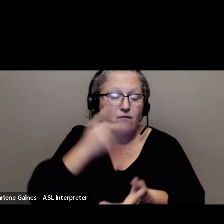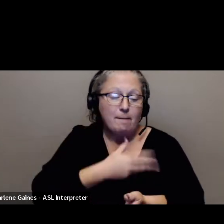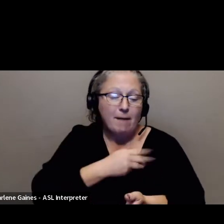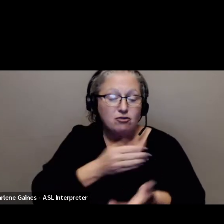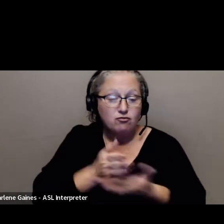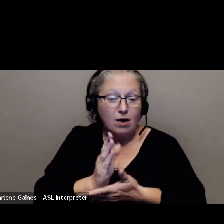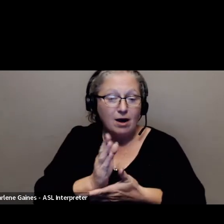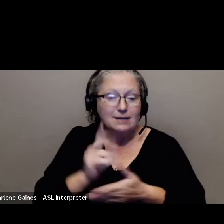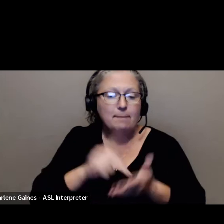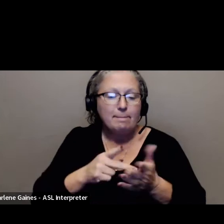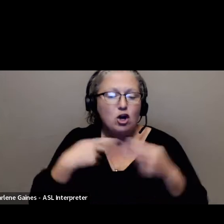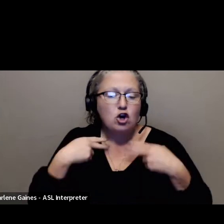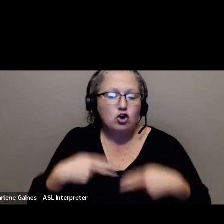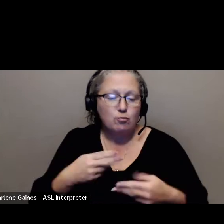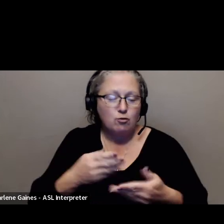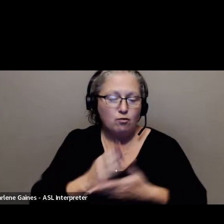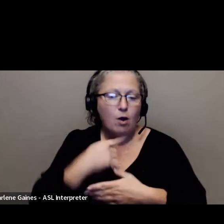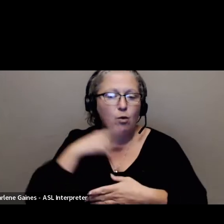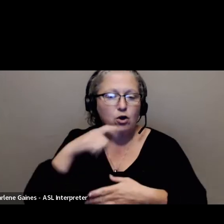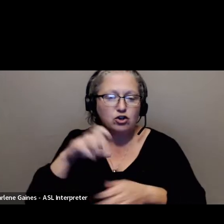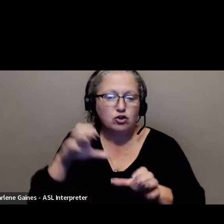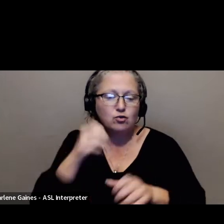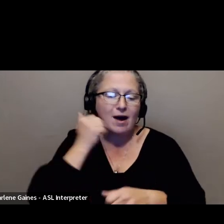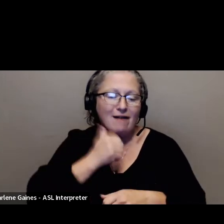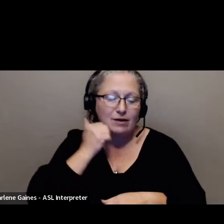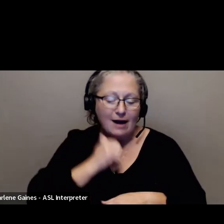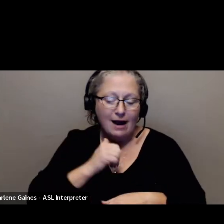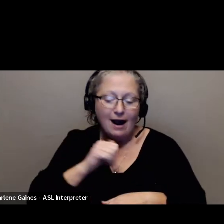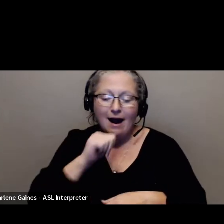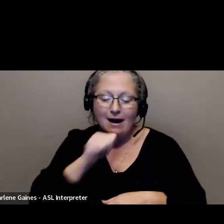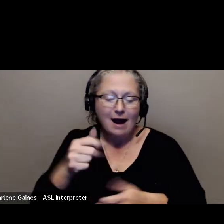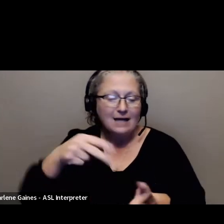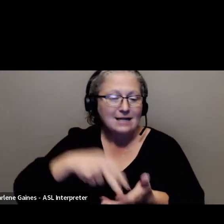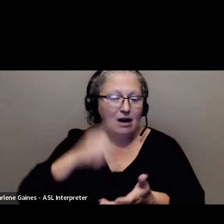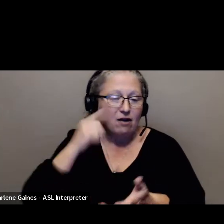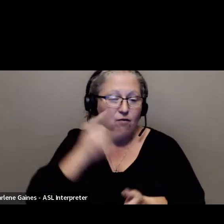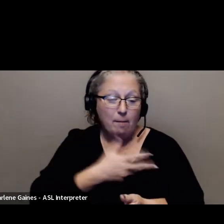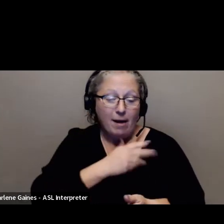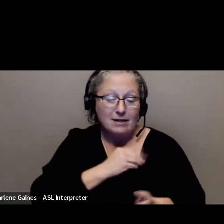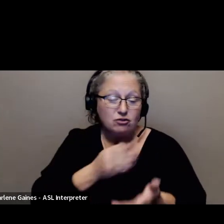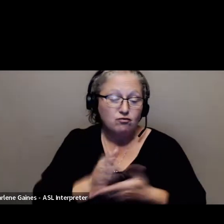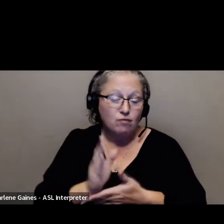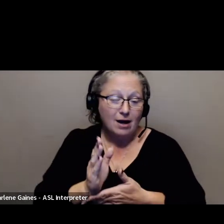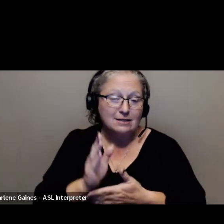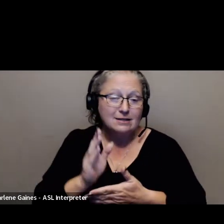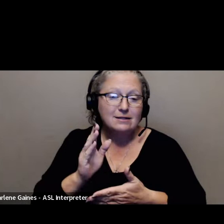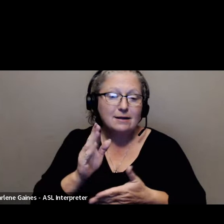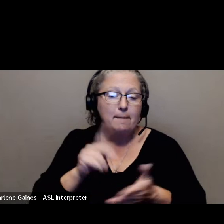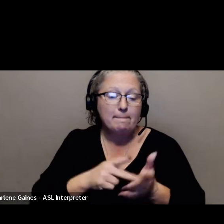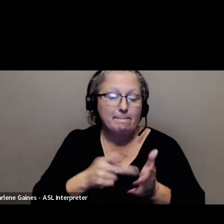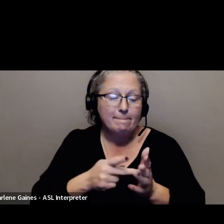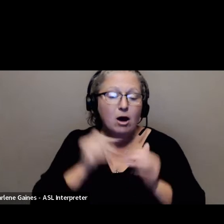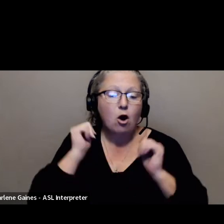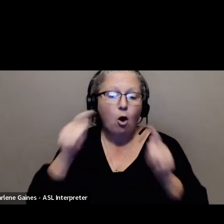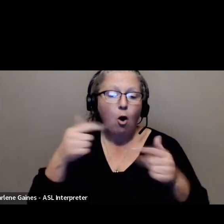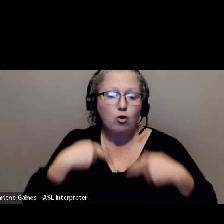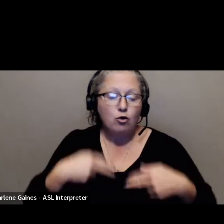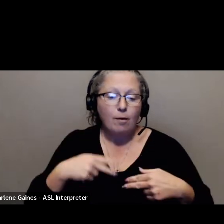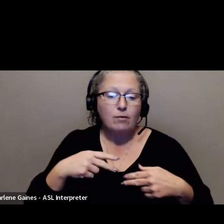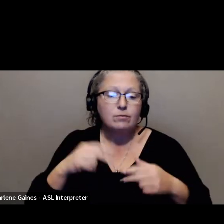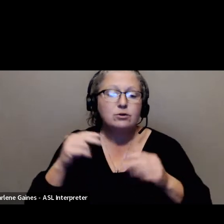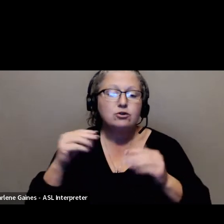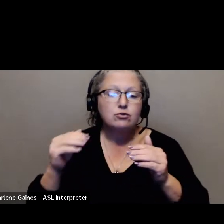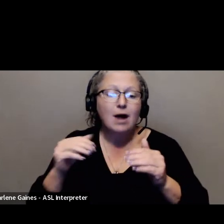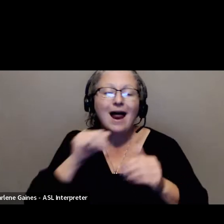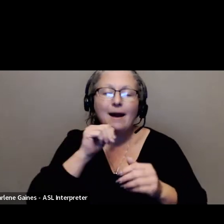standing up for human rights. We should be doing that every day, and to not stand up for Palestinian rights is to believe that all humans are equal, is to